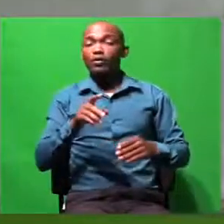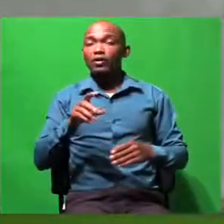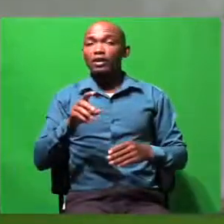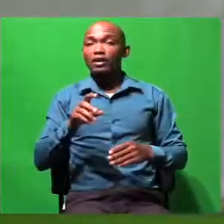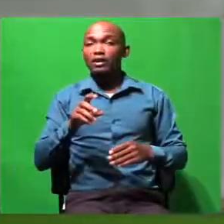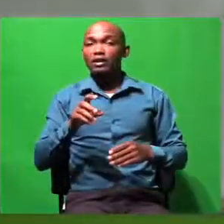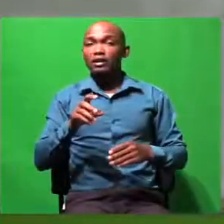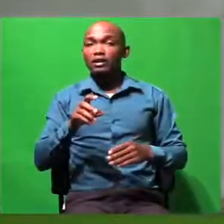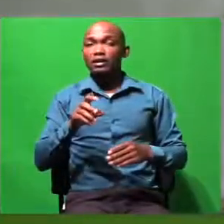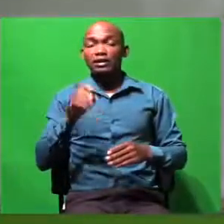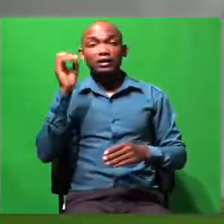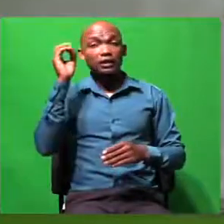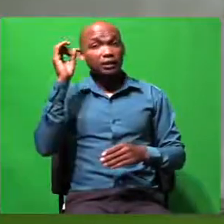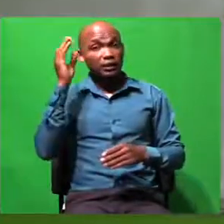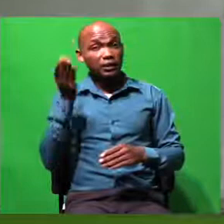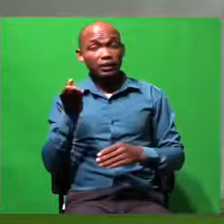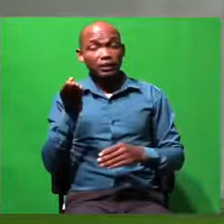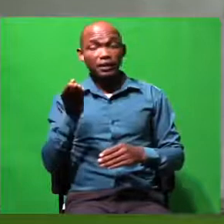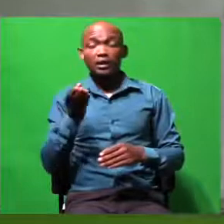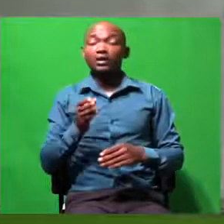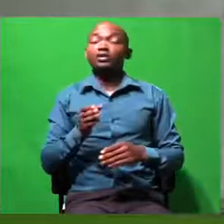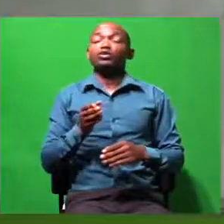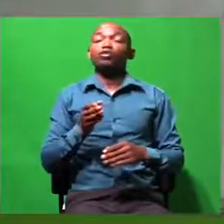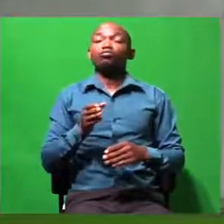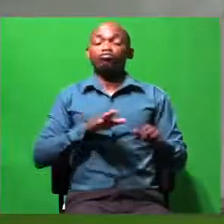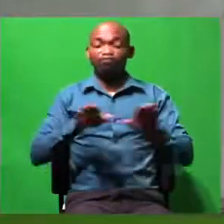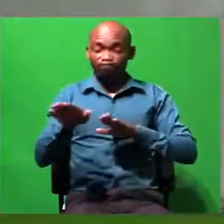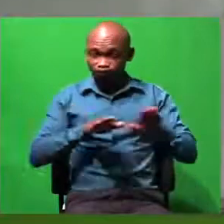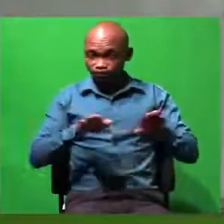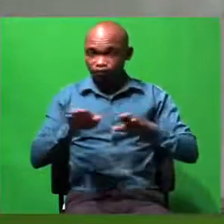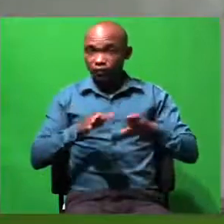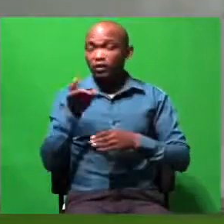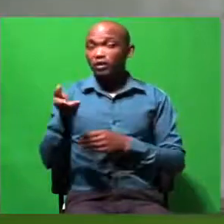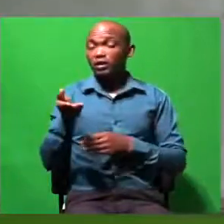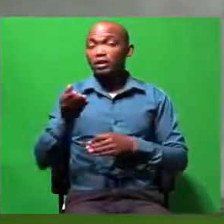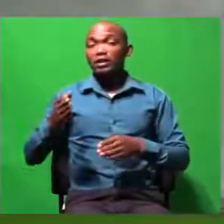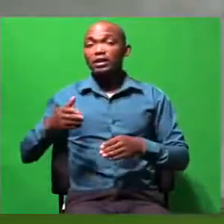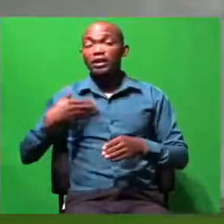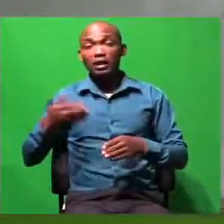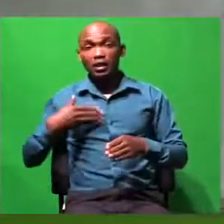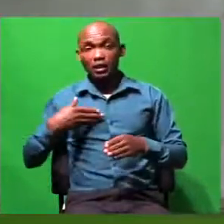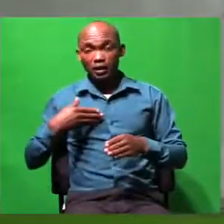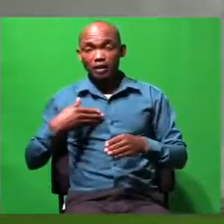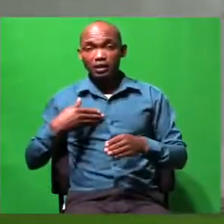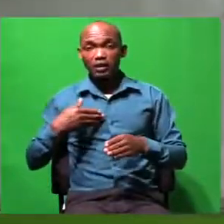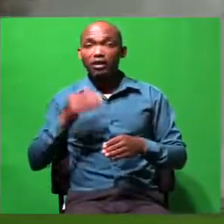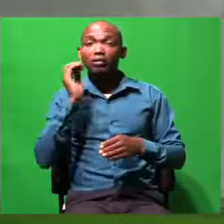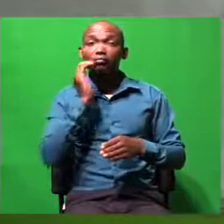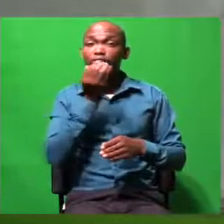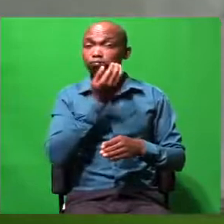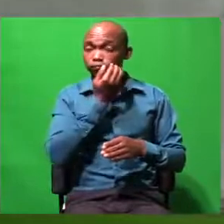Therefore, these people, who are affected by HIV/AIDS, they need special care in the communities. Because of